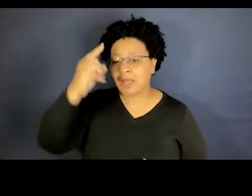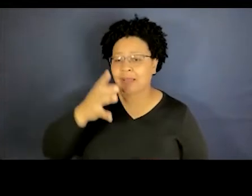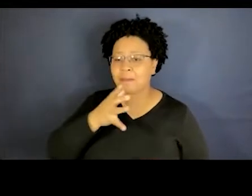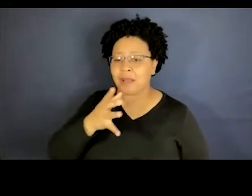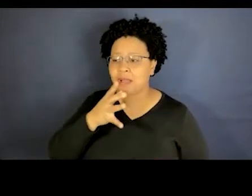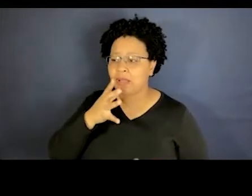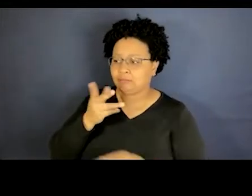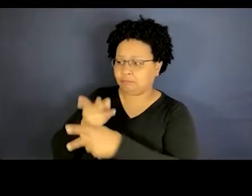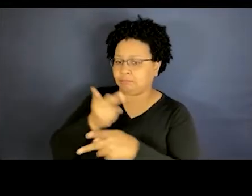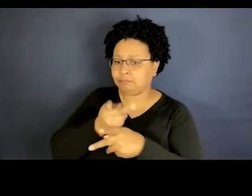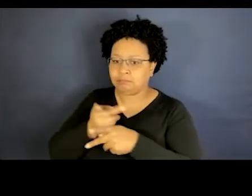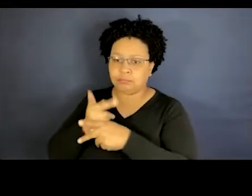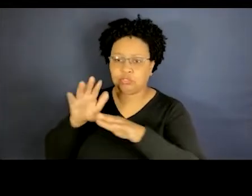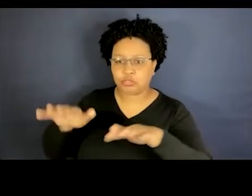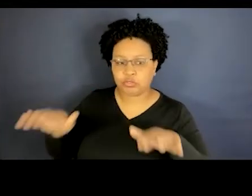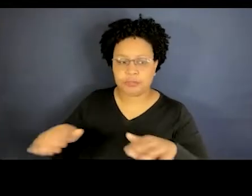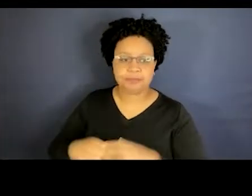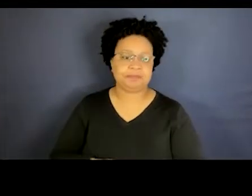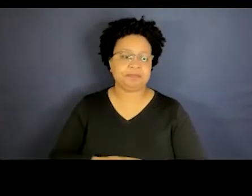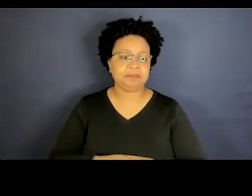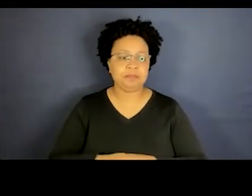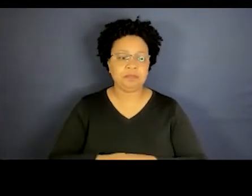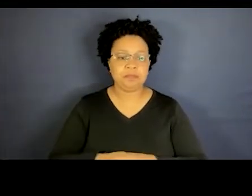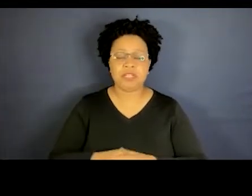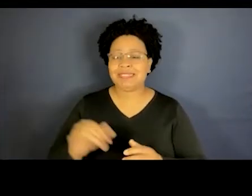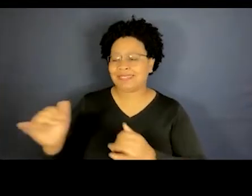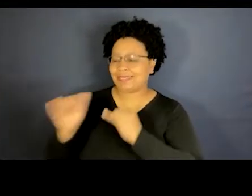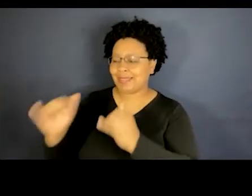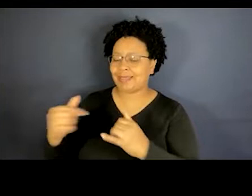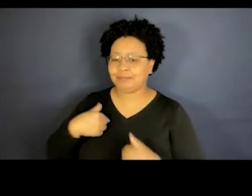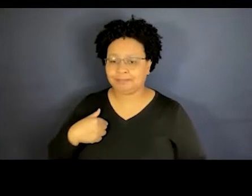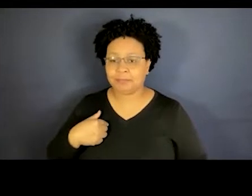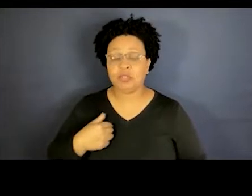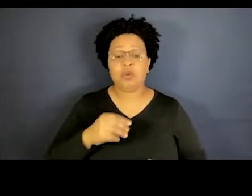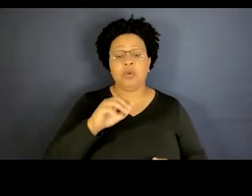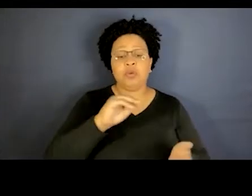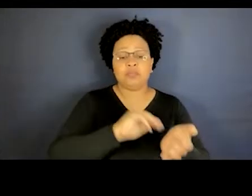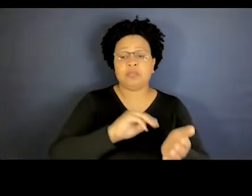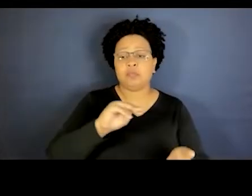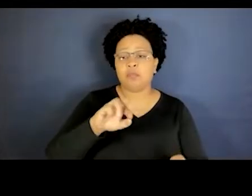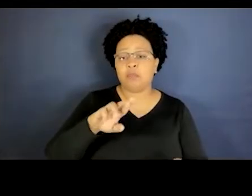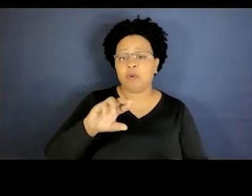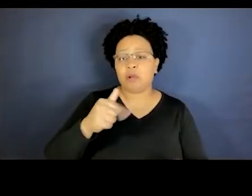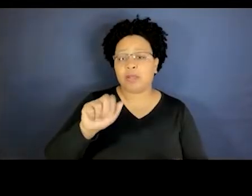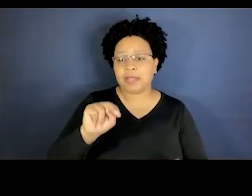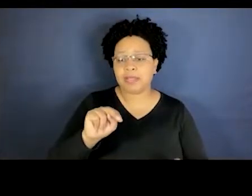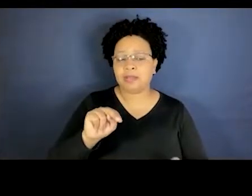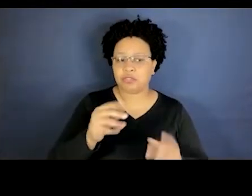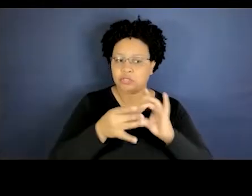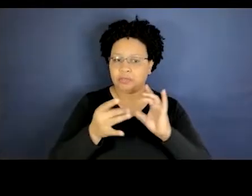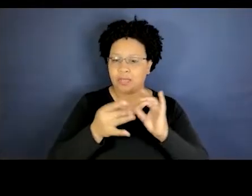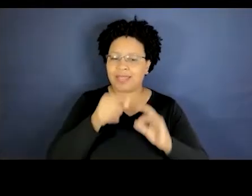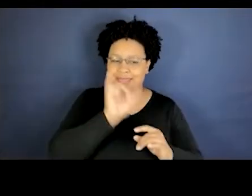that. You know, and as Dr. Morgan just stated what she just went through, that connection of that trustworthy agency, here it